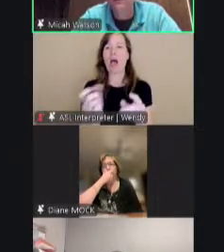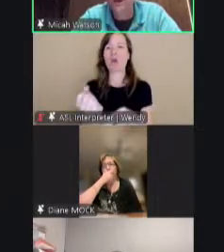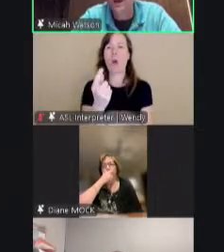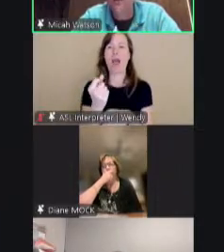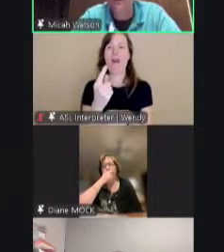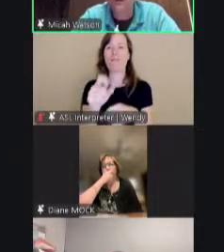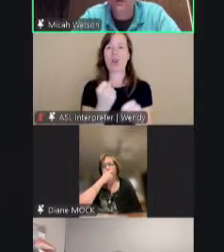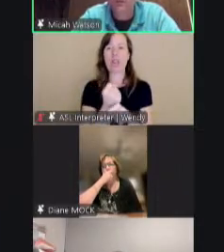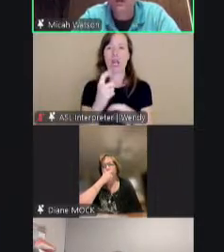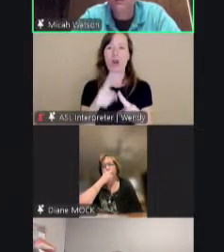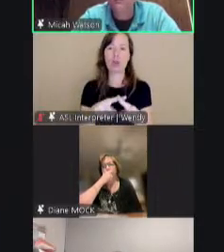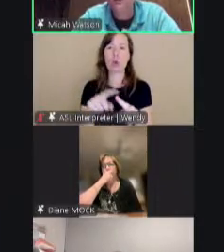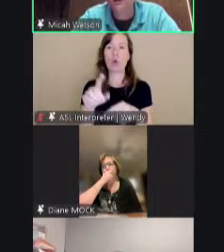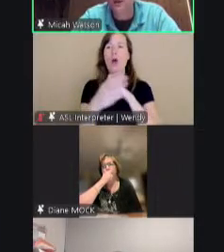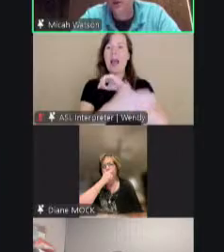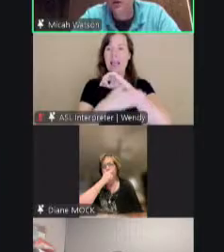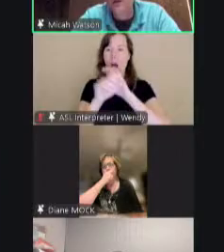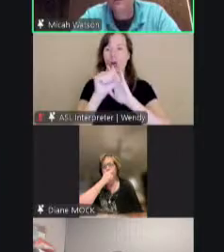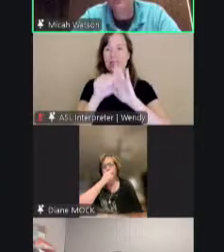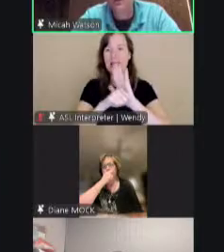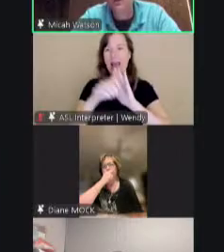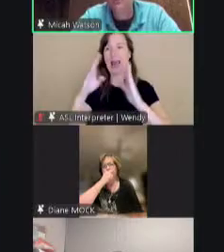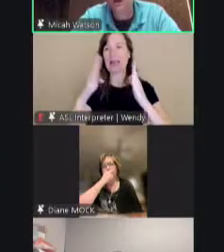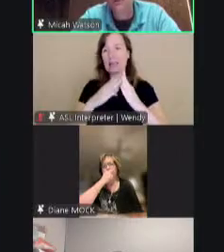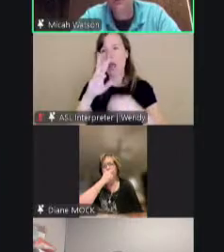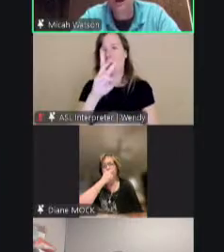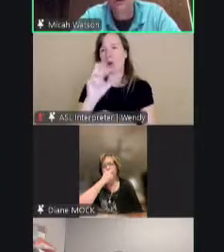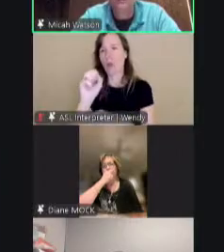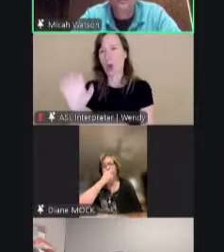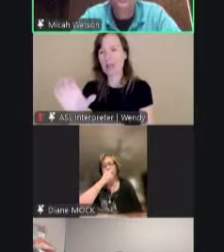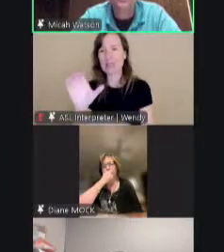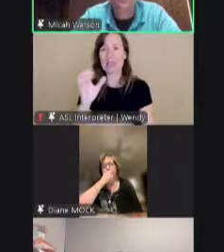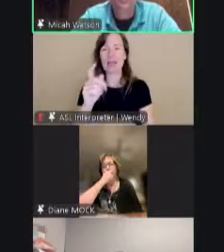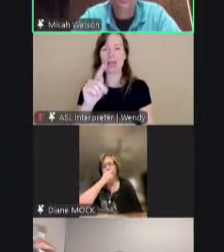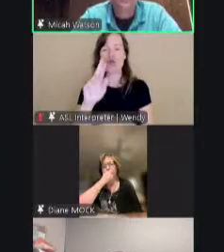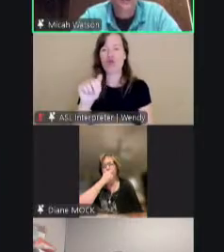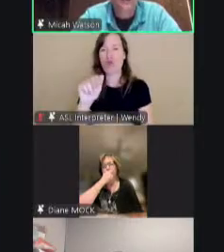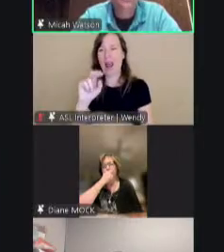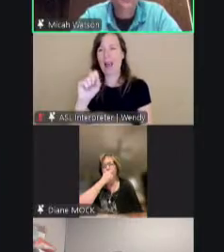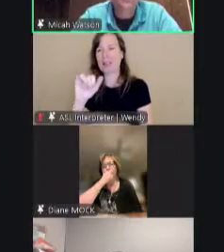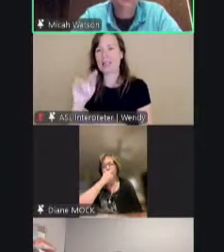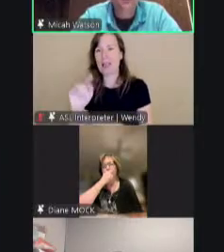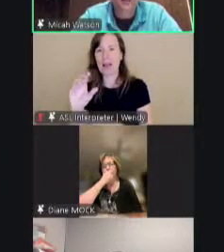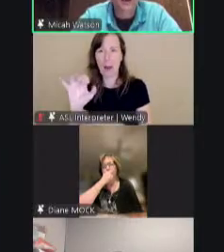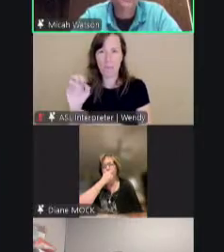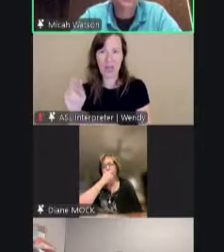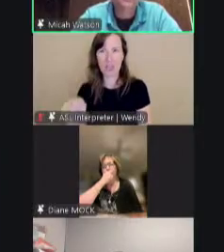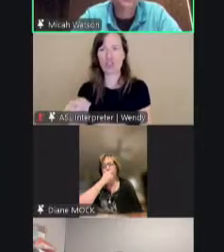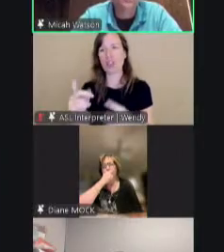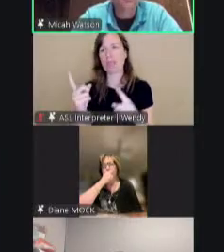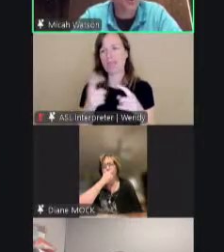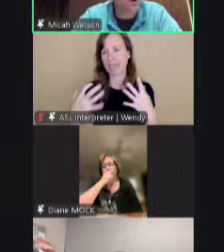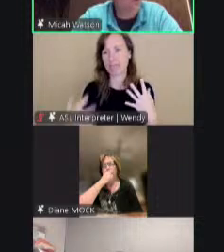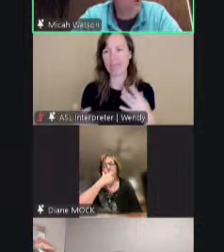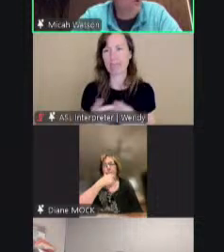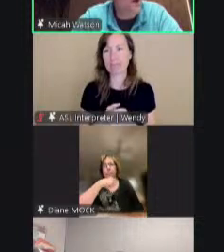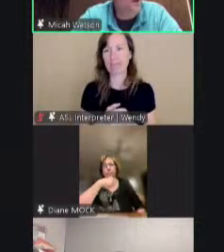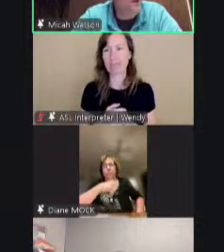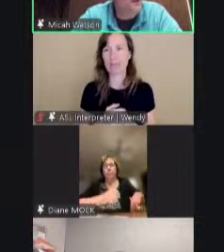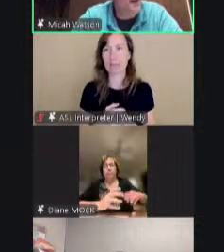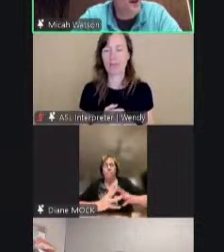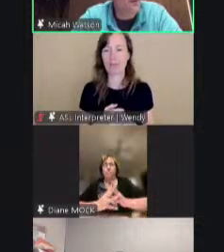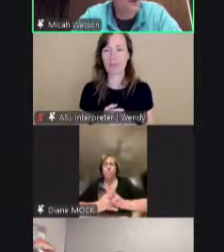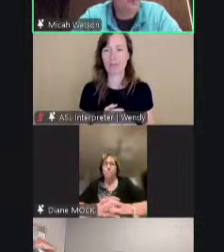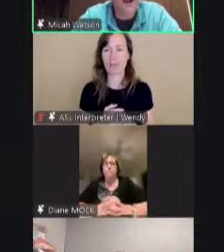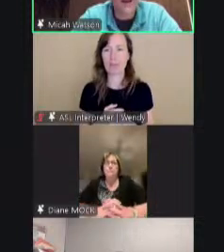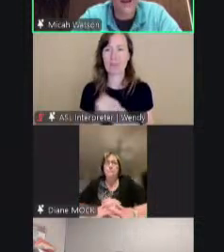state, the town, WSSC, Transit Commission, blah, blah, blah, et cetera. I think the last number I'll throw out is